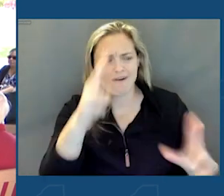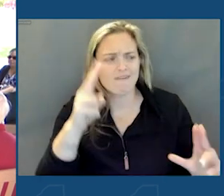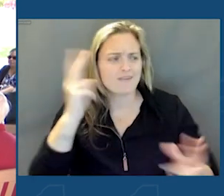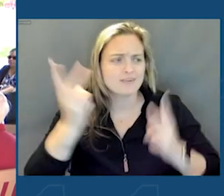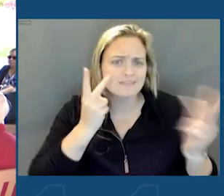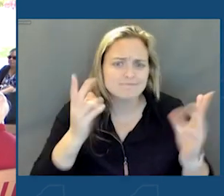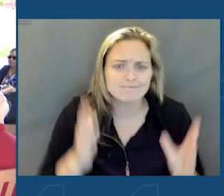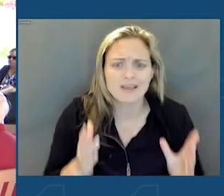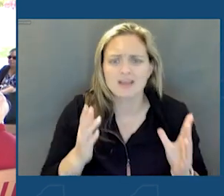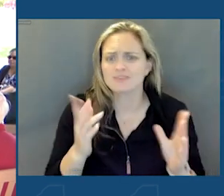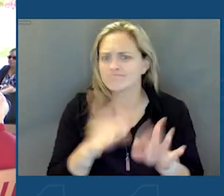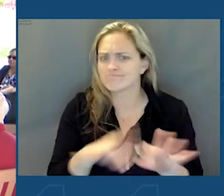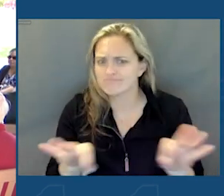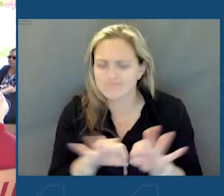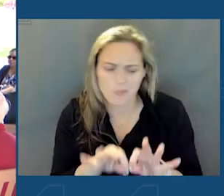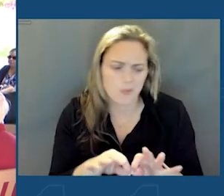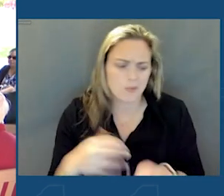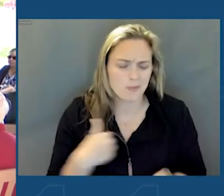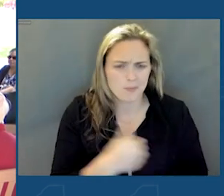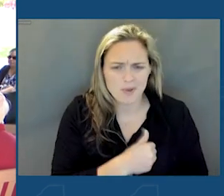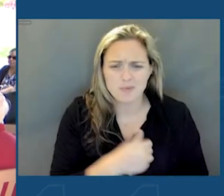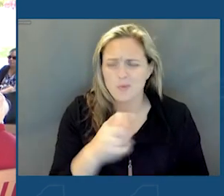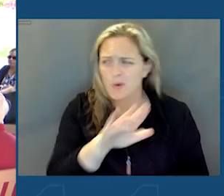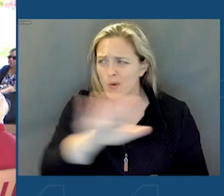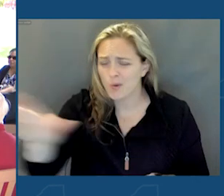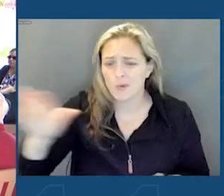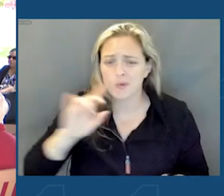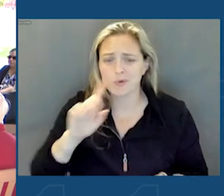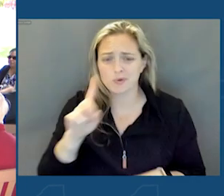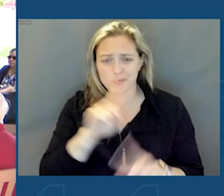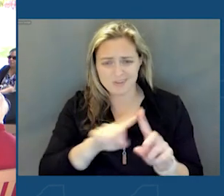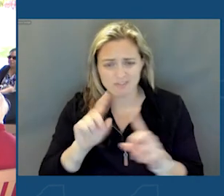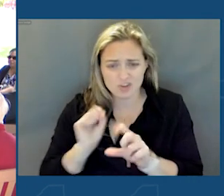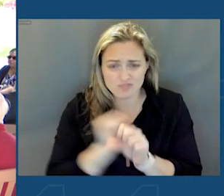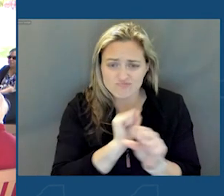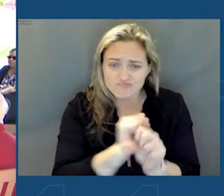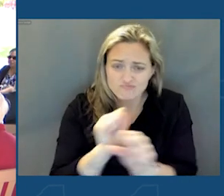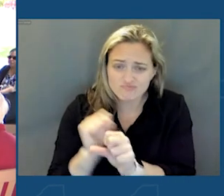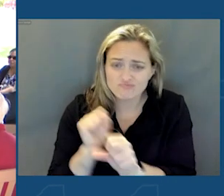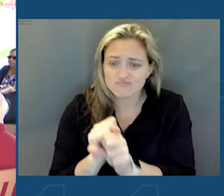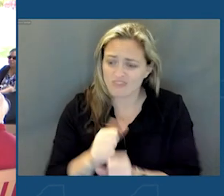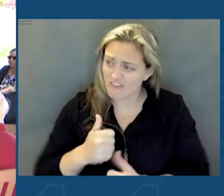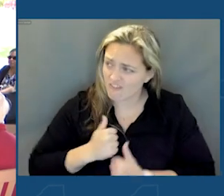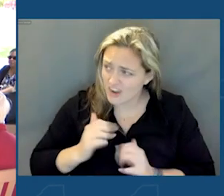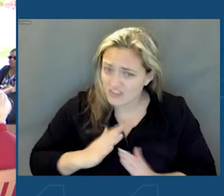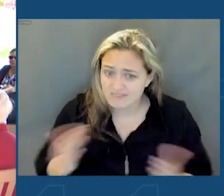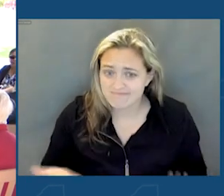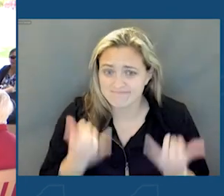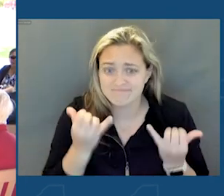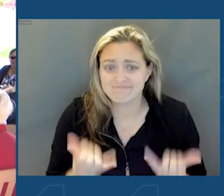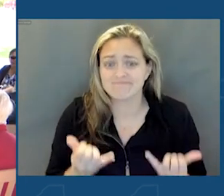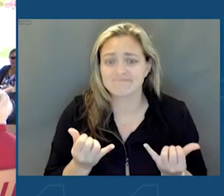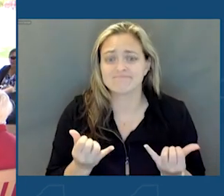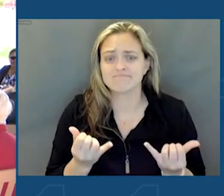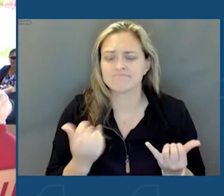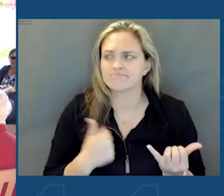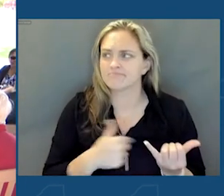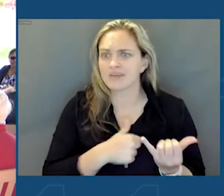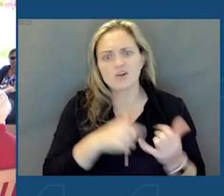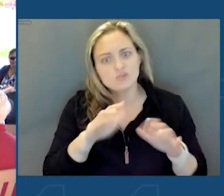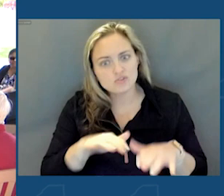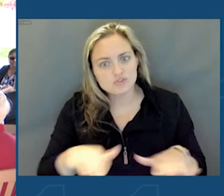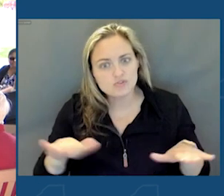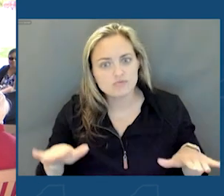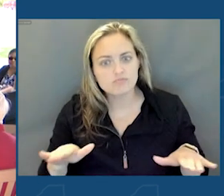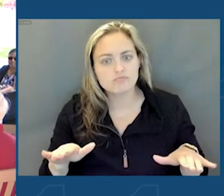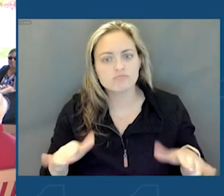distinguished members, to all of you in your respective places, our outstanding veterans who are here, and even to our children. We want